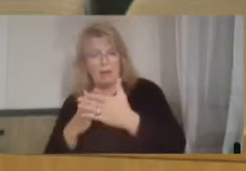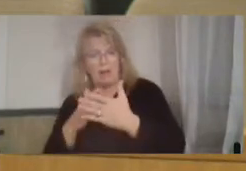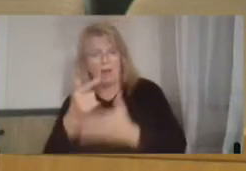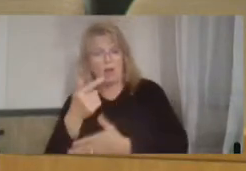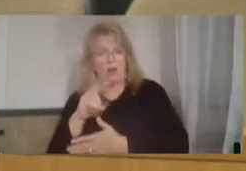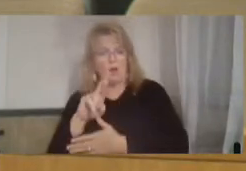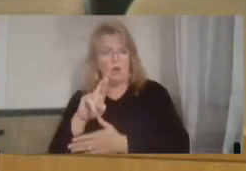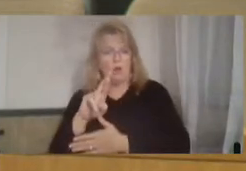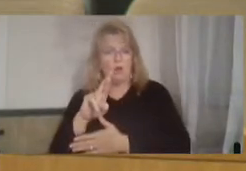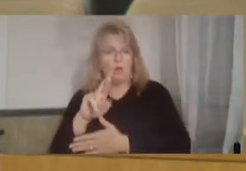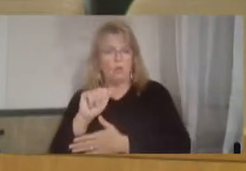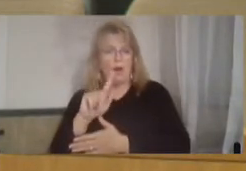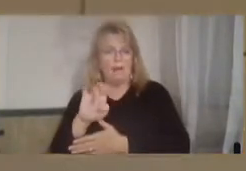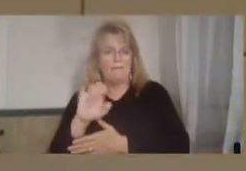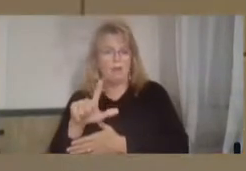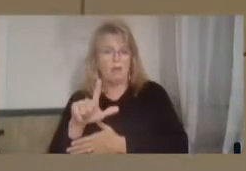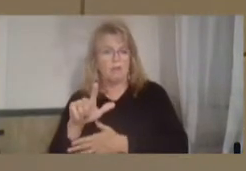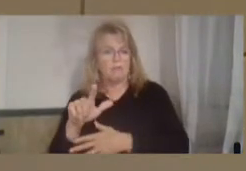5 years.